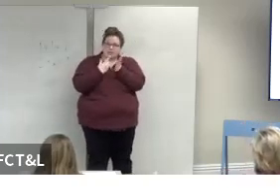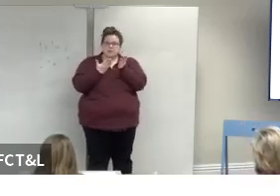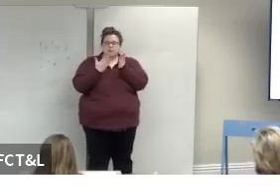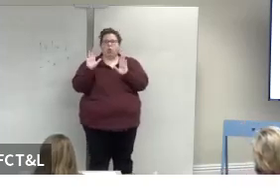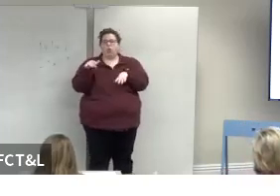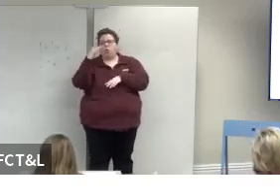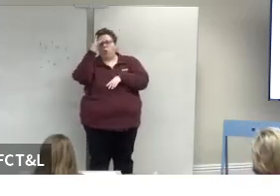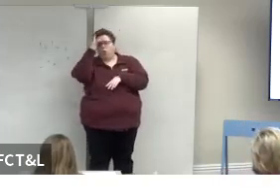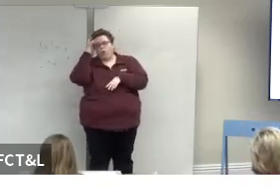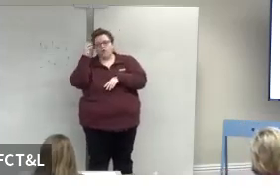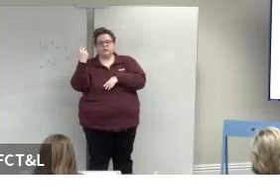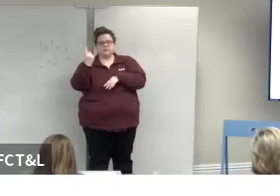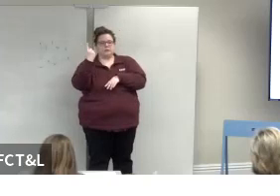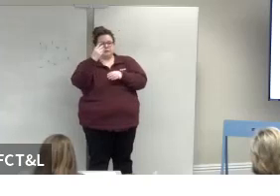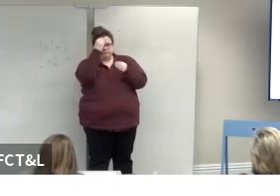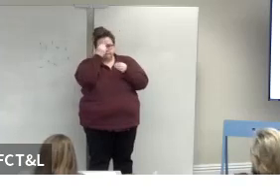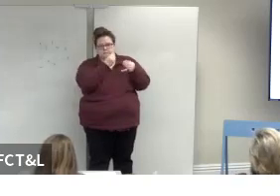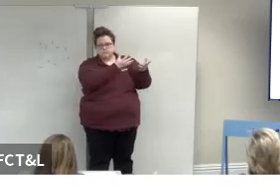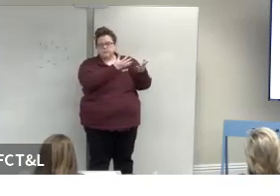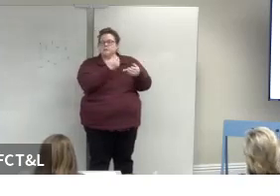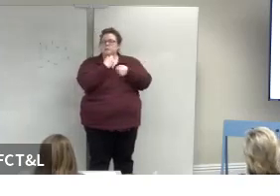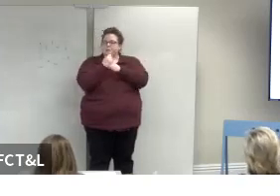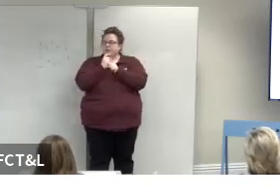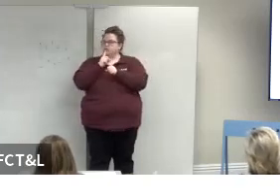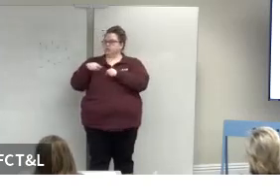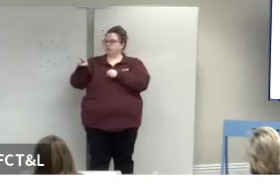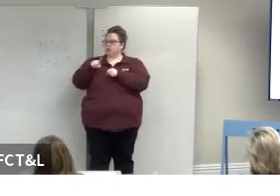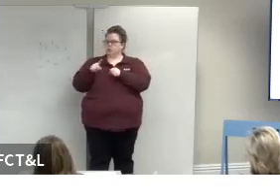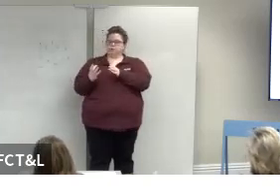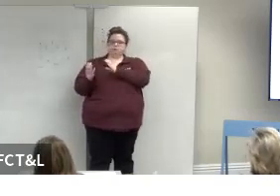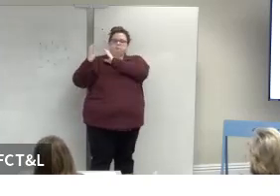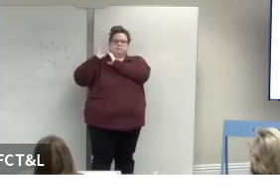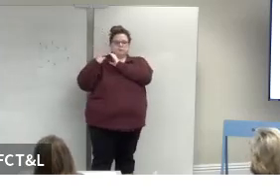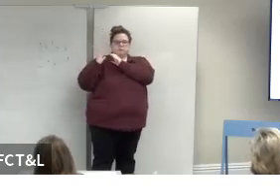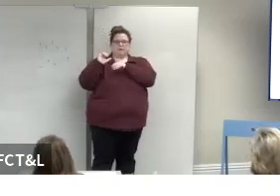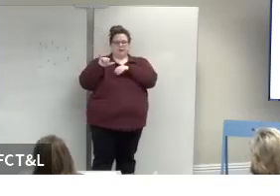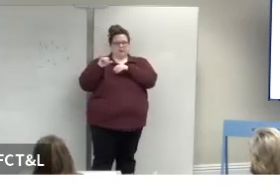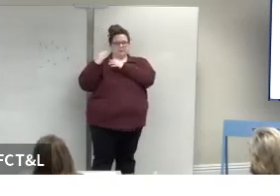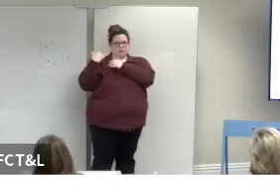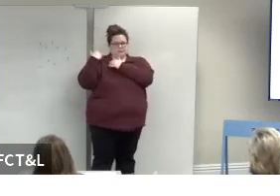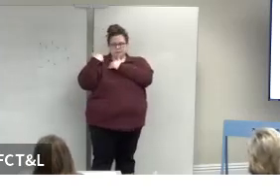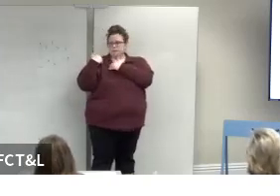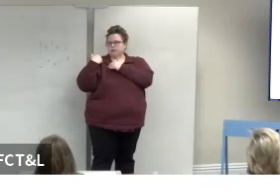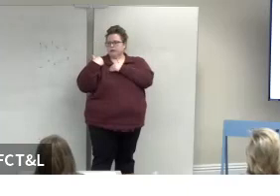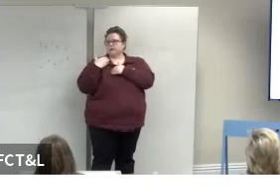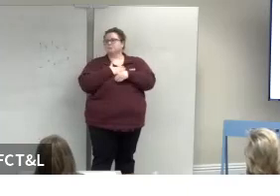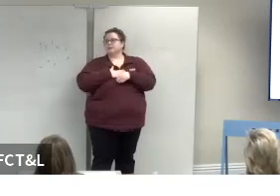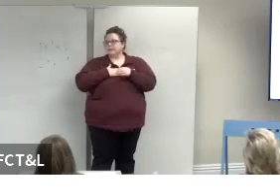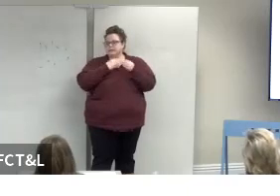students, there can be the occasion that they've forgotten something, and so you want to,